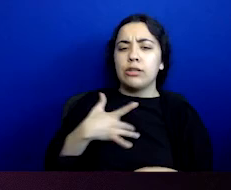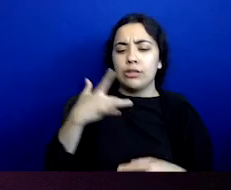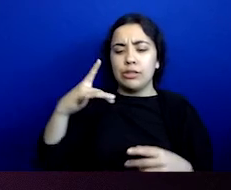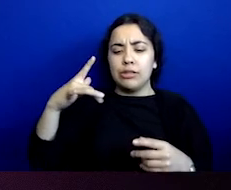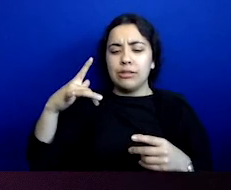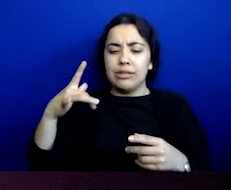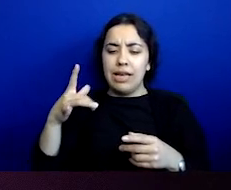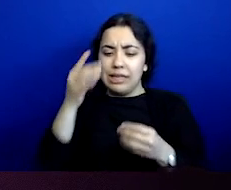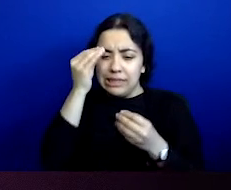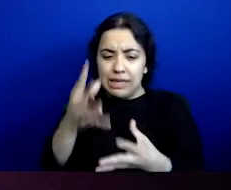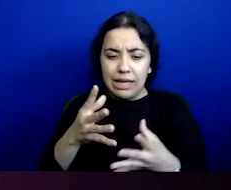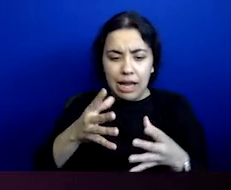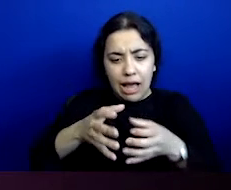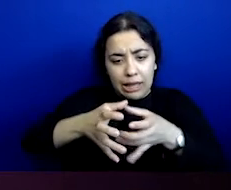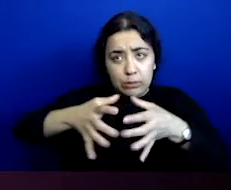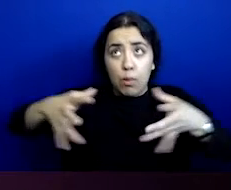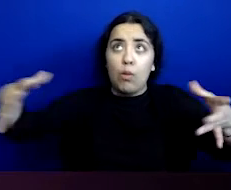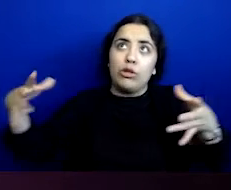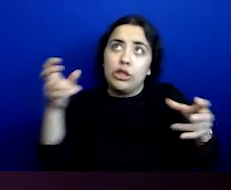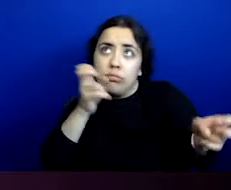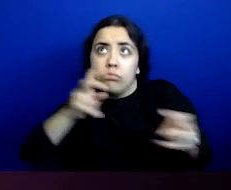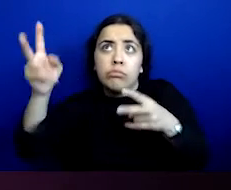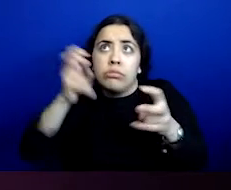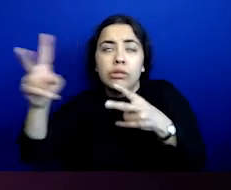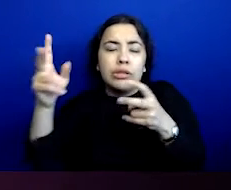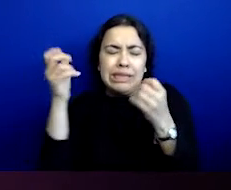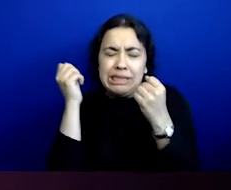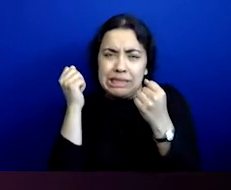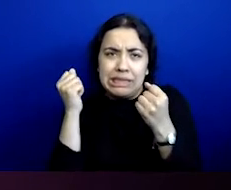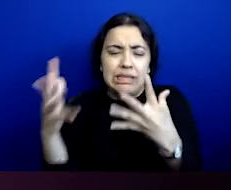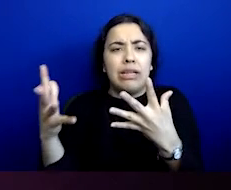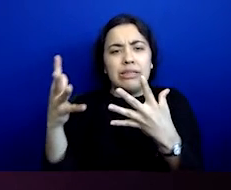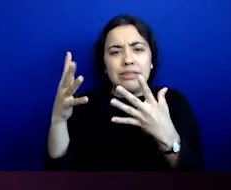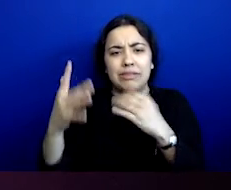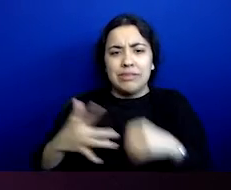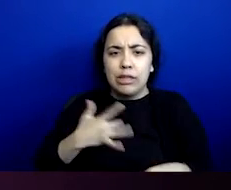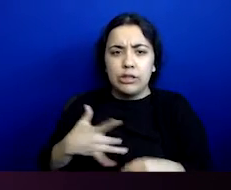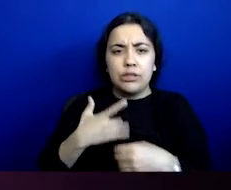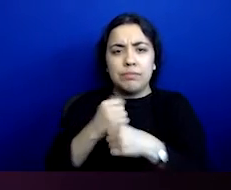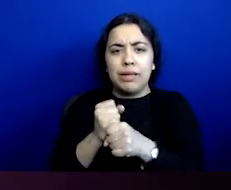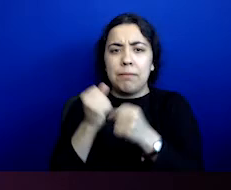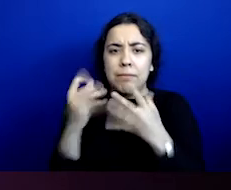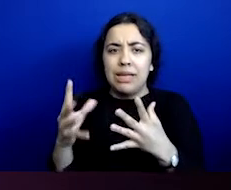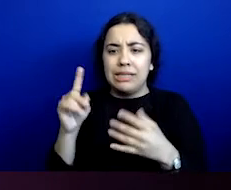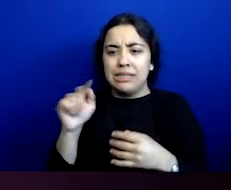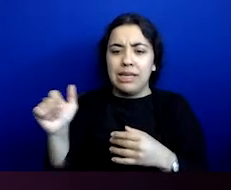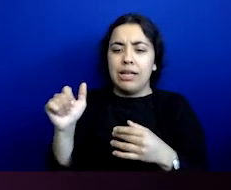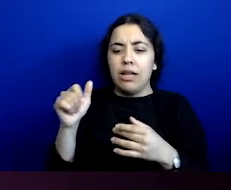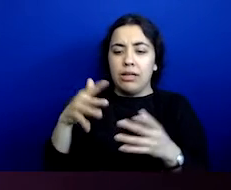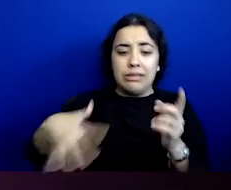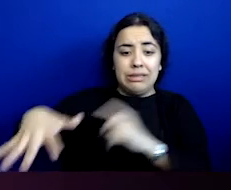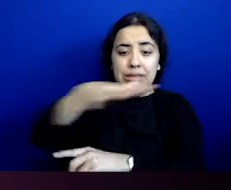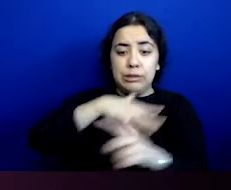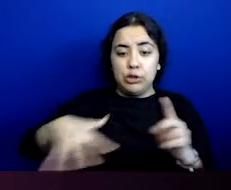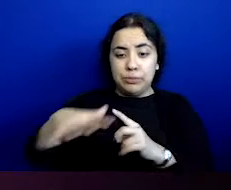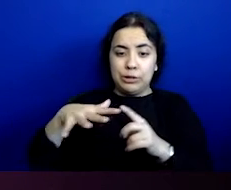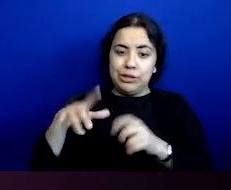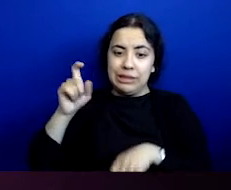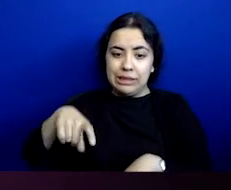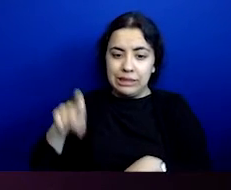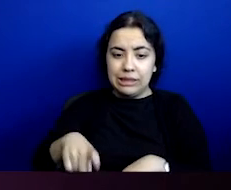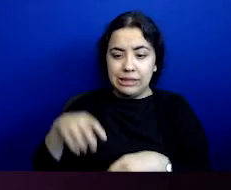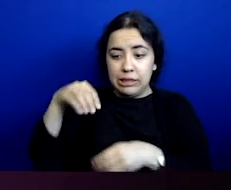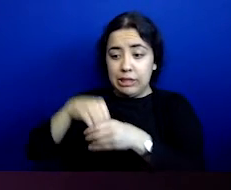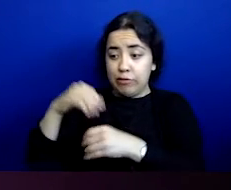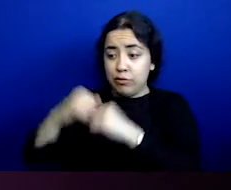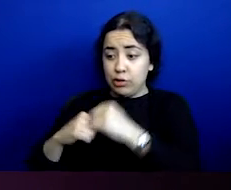know it. Why? There'll be a ton of sensors. They'll produce a ton of data that's going to cause a lot of geospatial needs. Existing infrastructures today